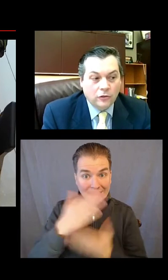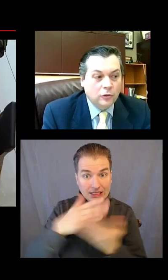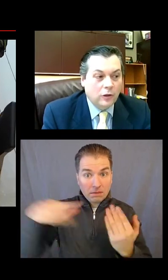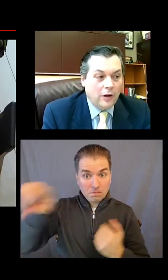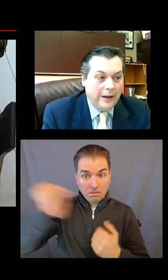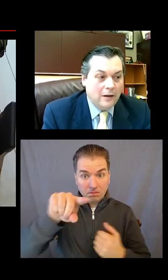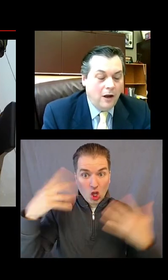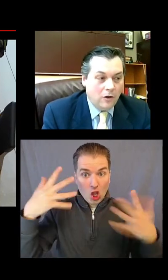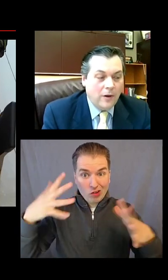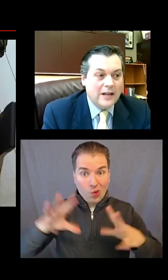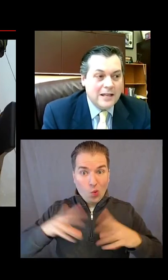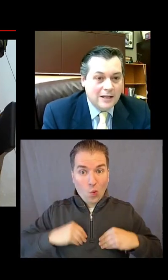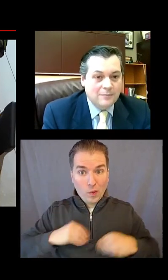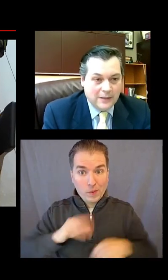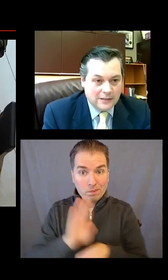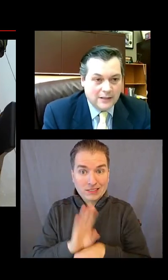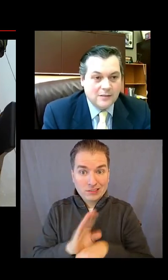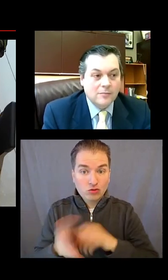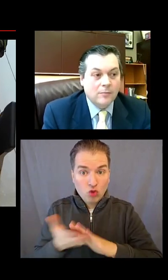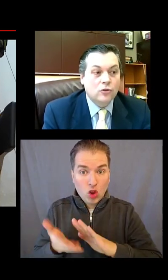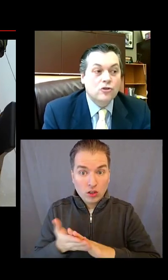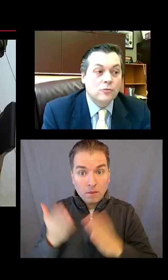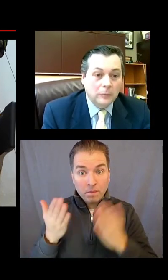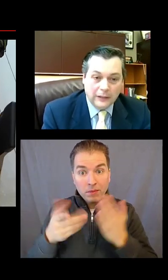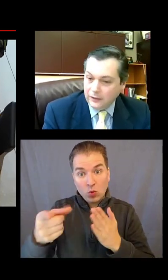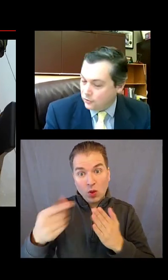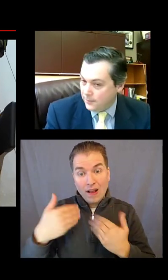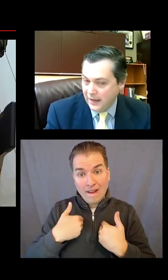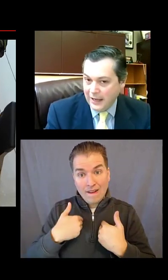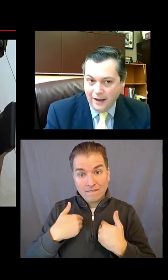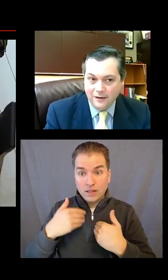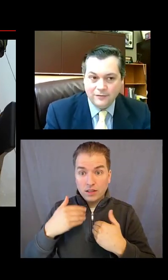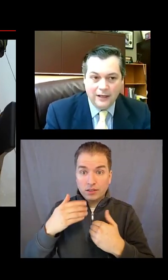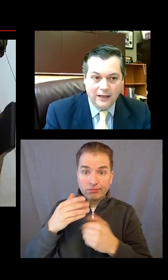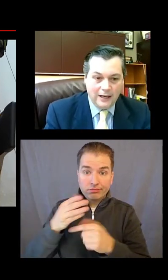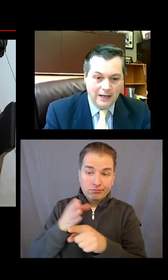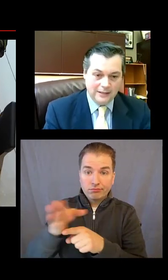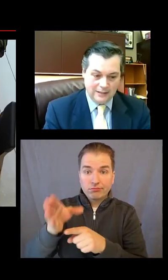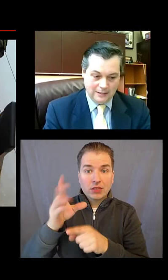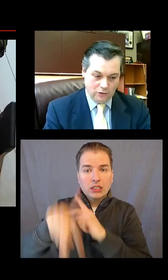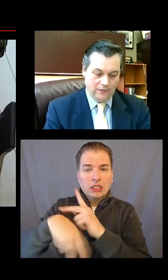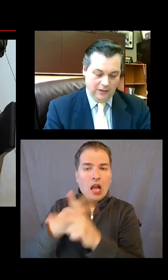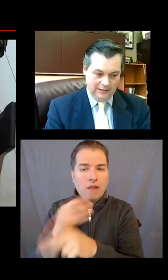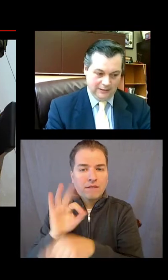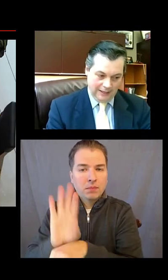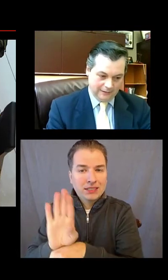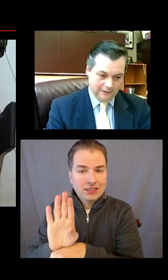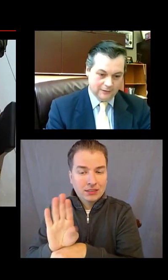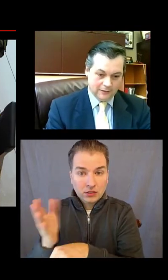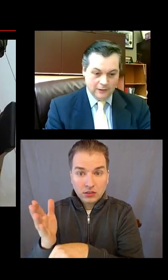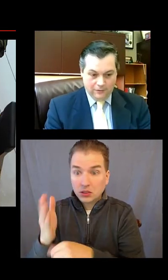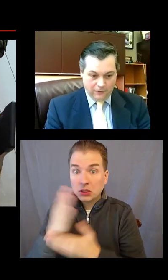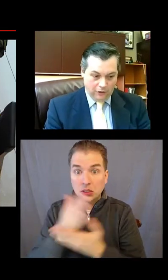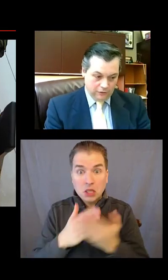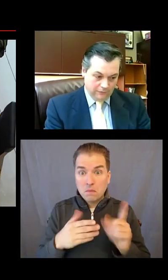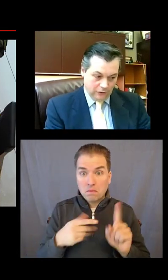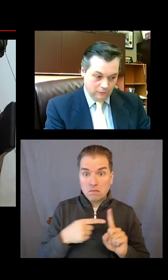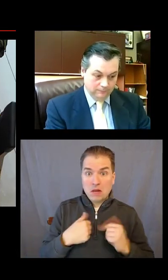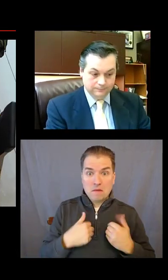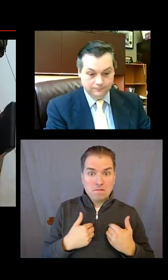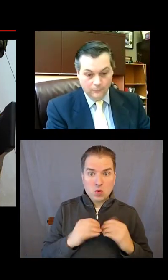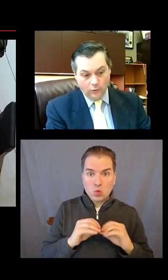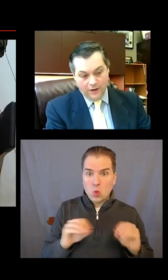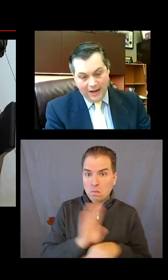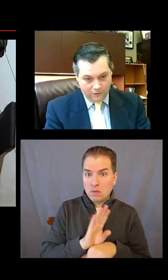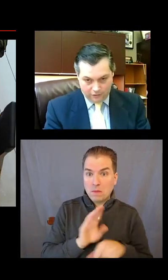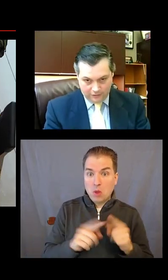So for those who are already in business, presumably you may have an entity that you've already selected. For those of